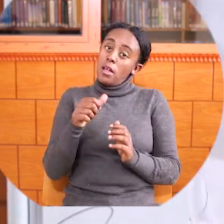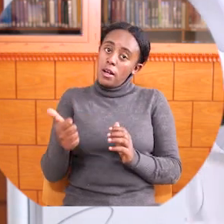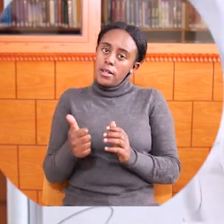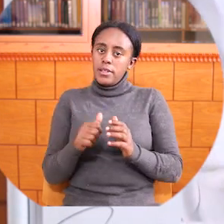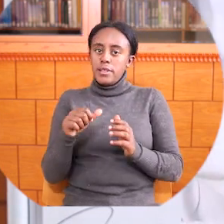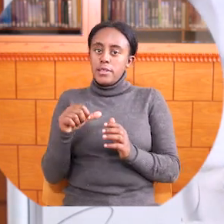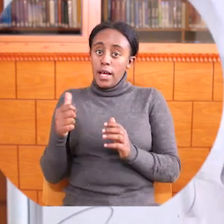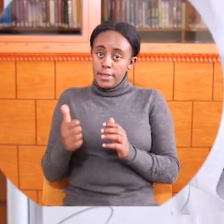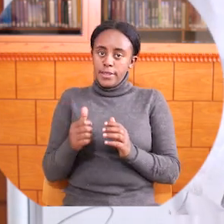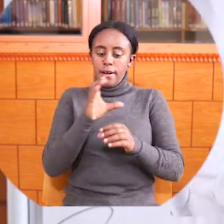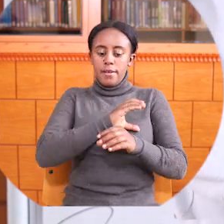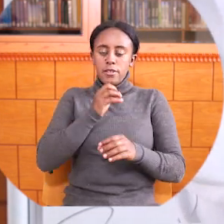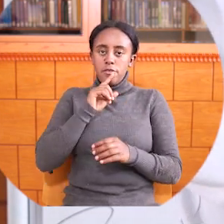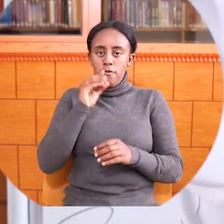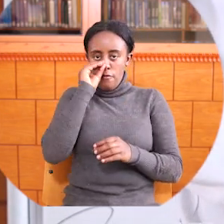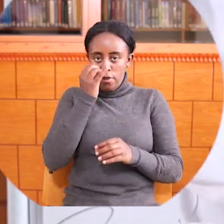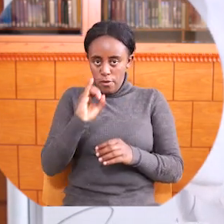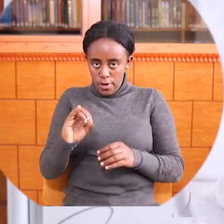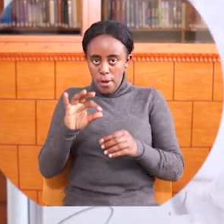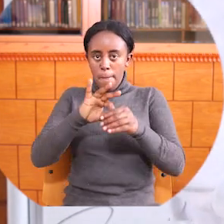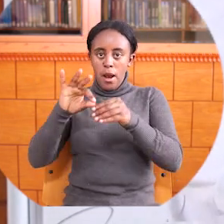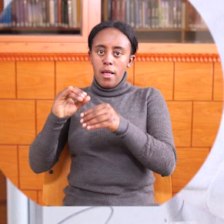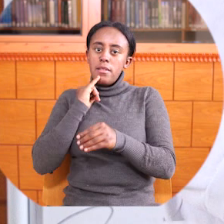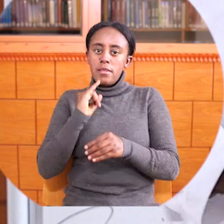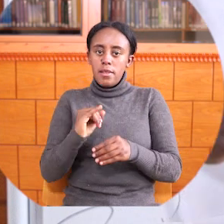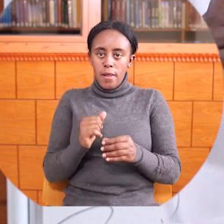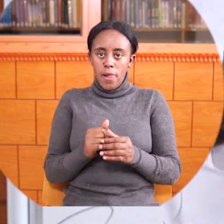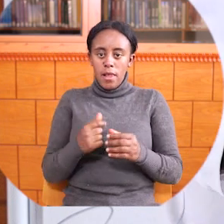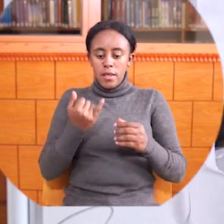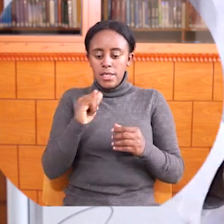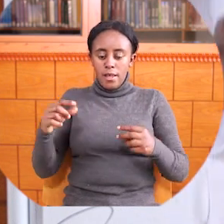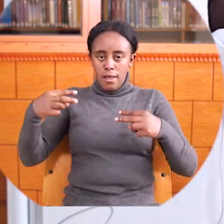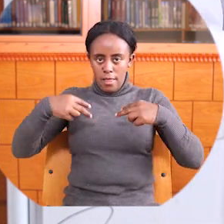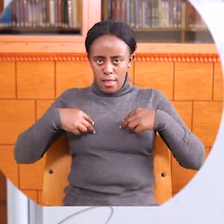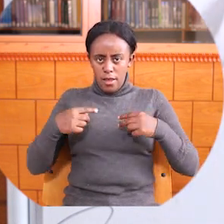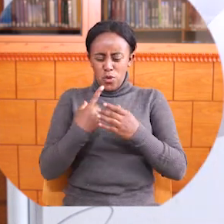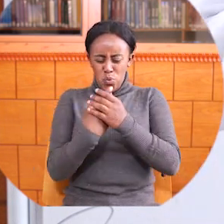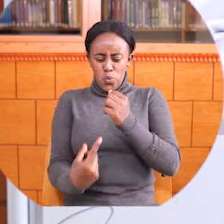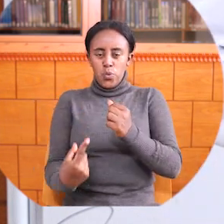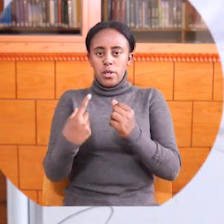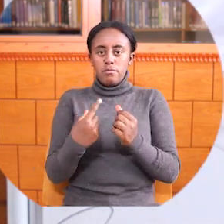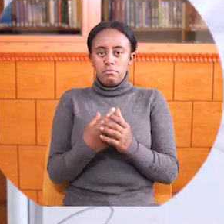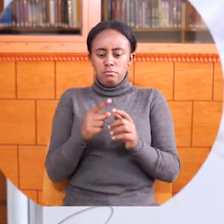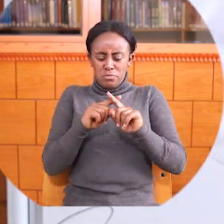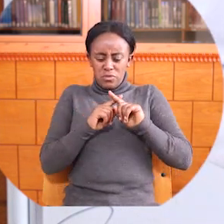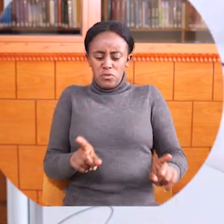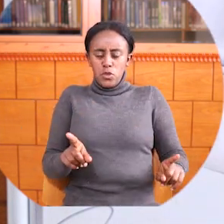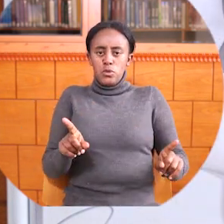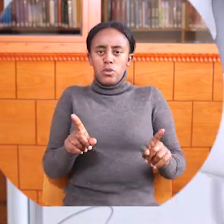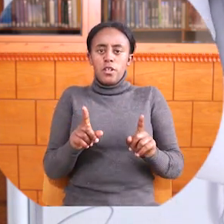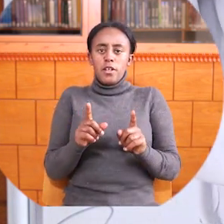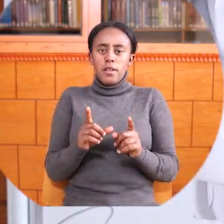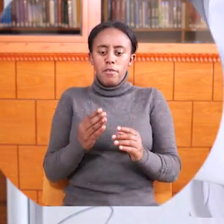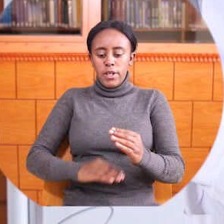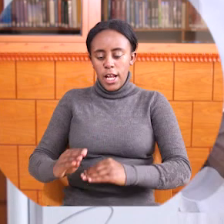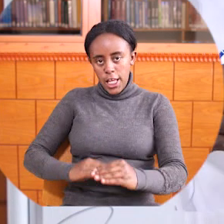Another characteristic of flowering plant is they have unique fertilization system. They have a unique